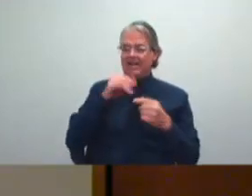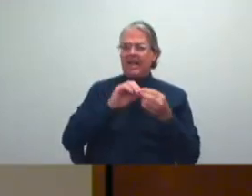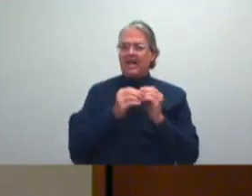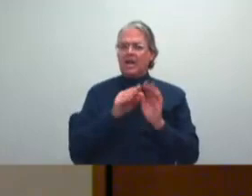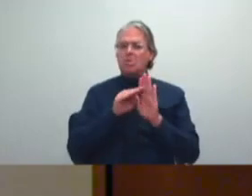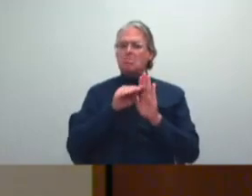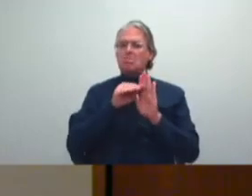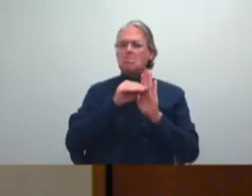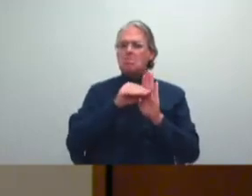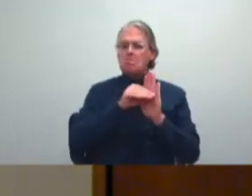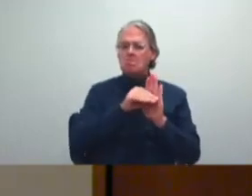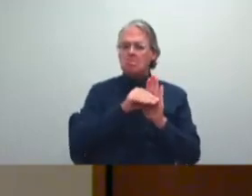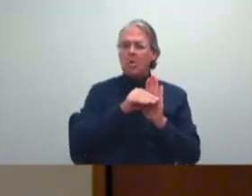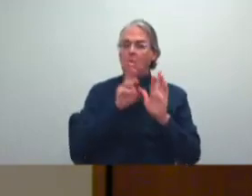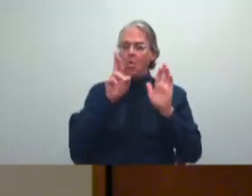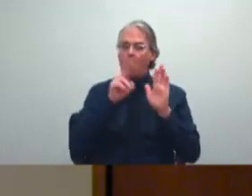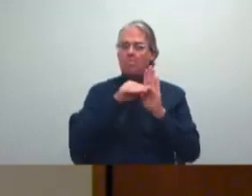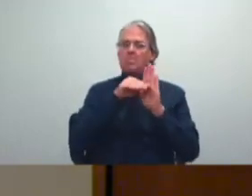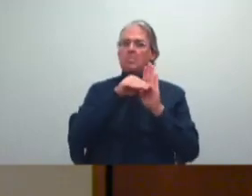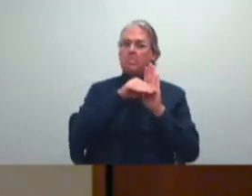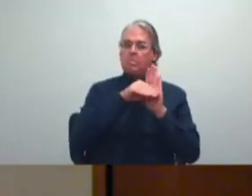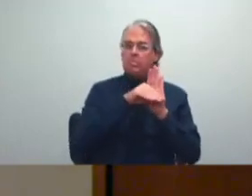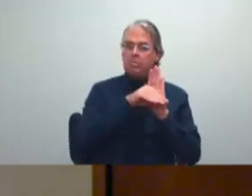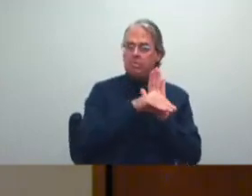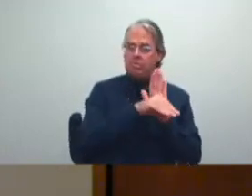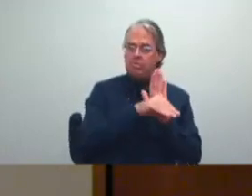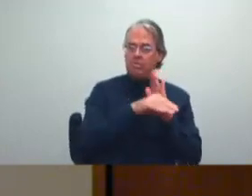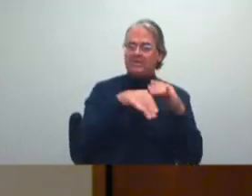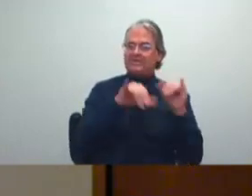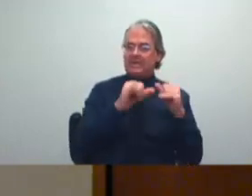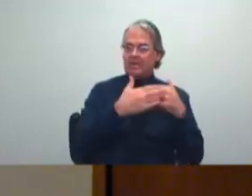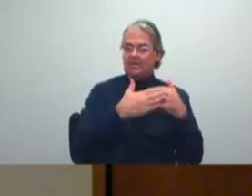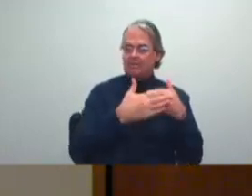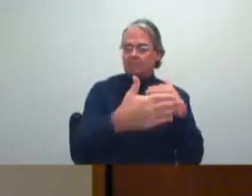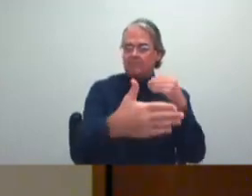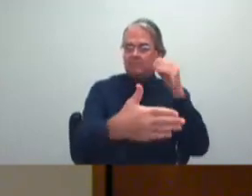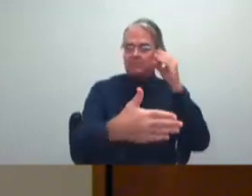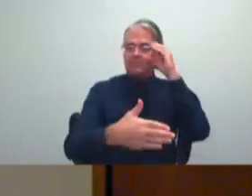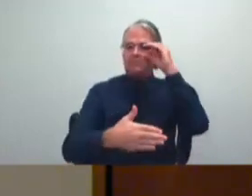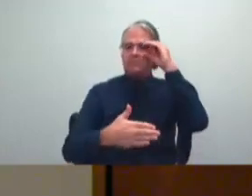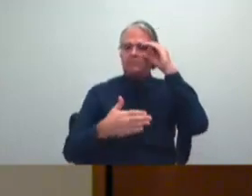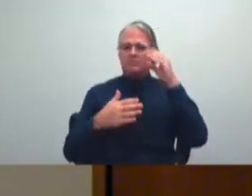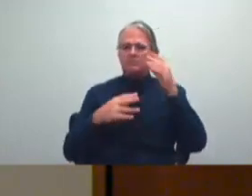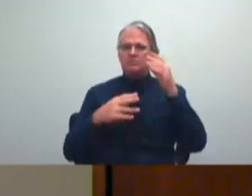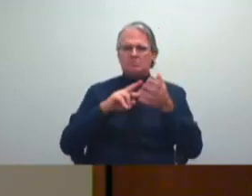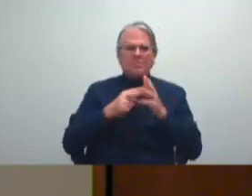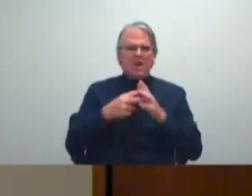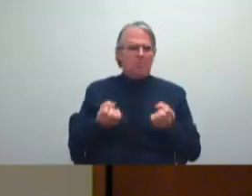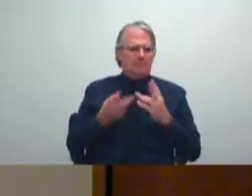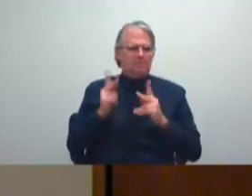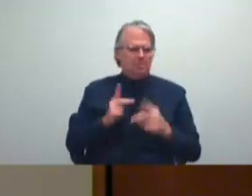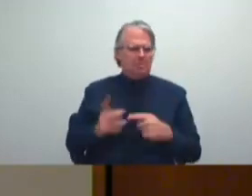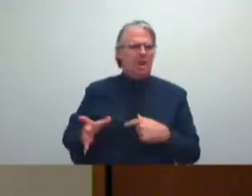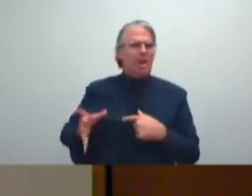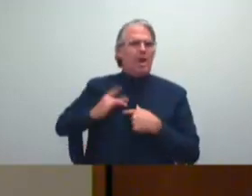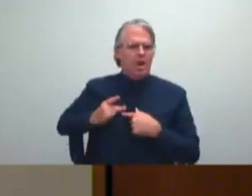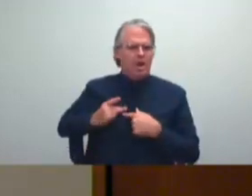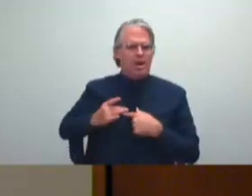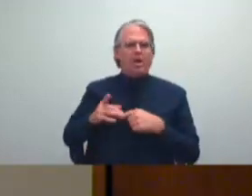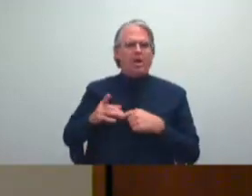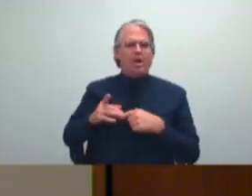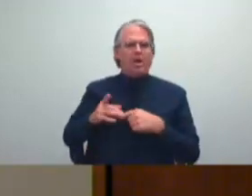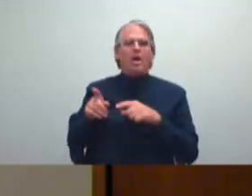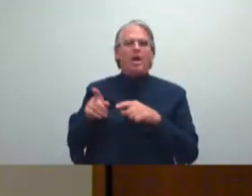continue to decline in terms of the number of positive cases, as well as those who then ultimately need